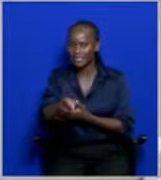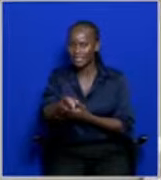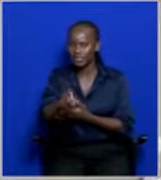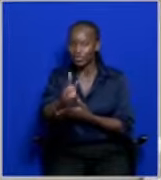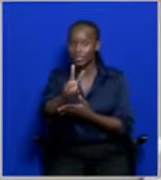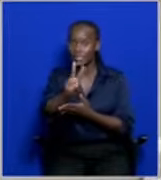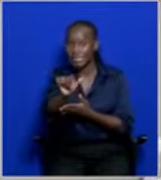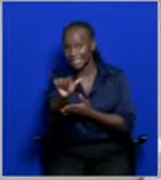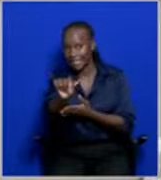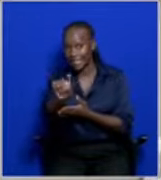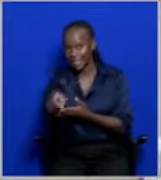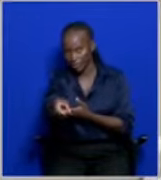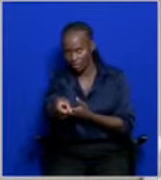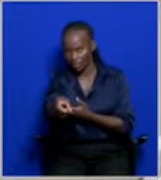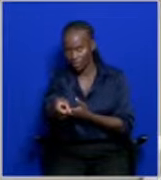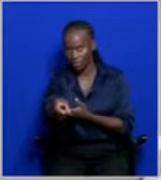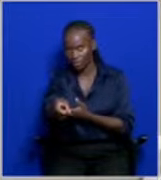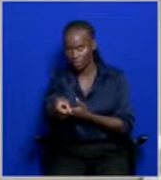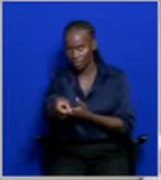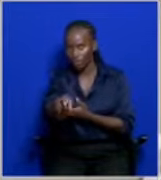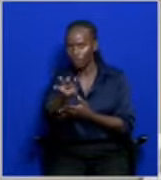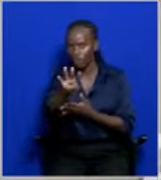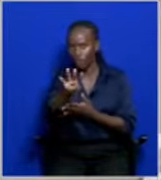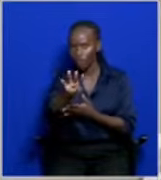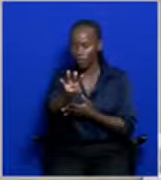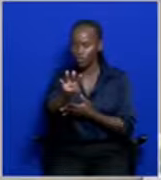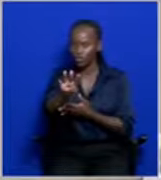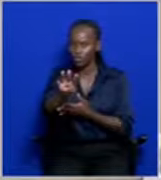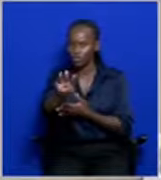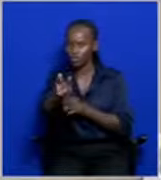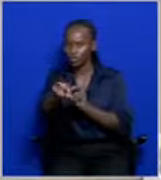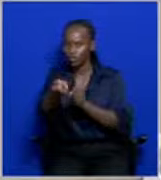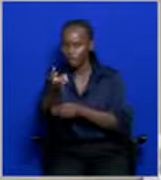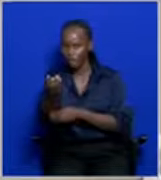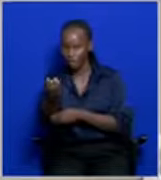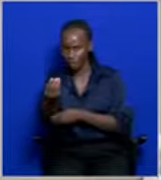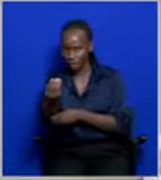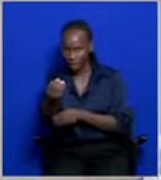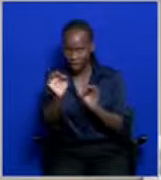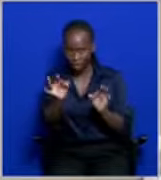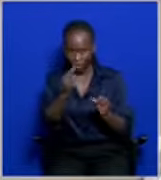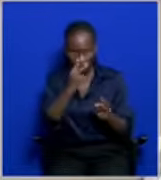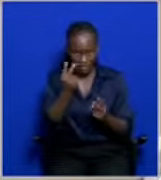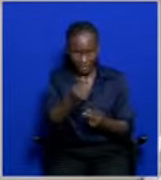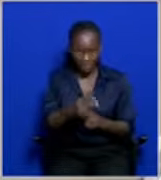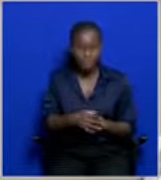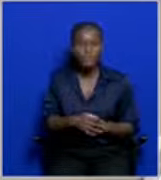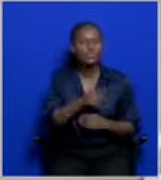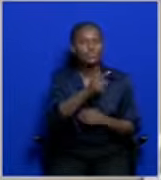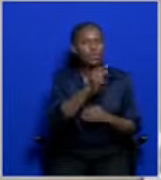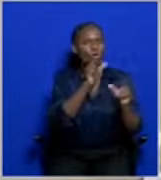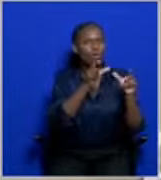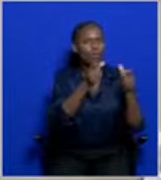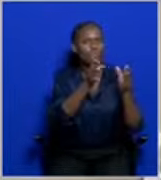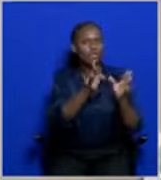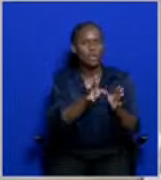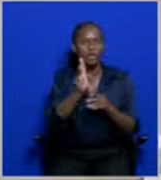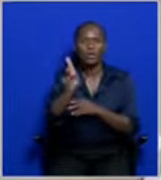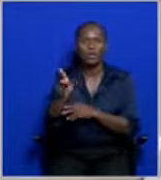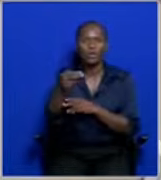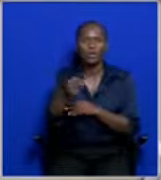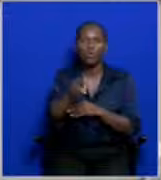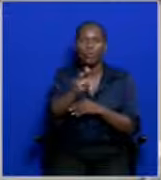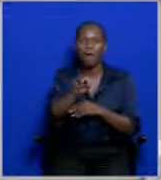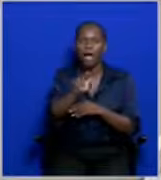14,926,412 rands. Do you see that? Yes. The Commissioner Kumalo would like to understand, can you explain the discrepancy between the two